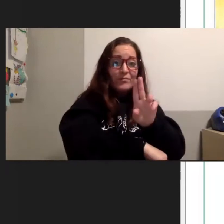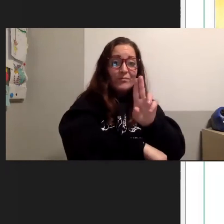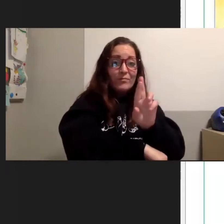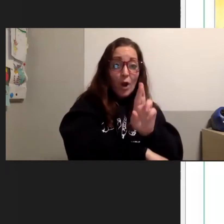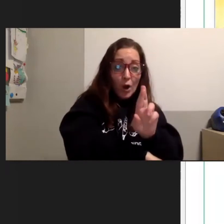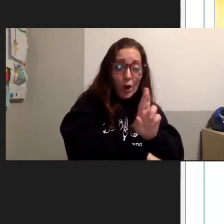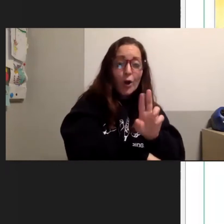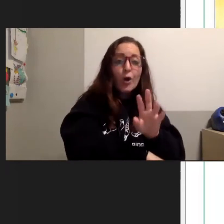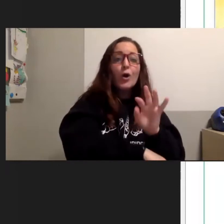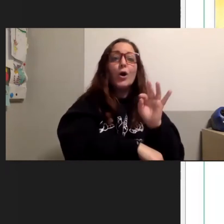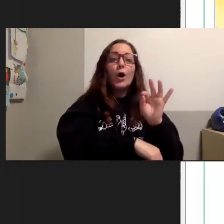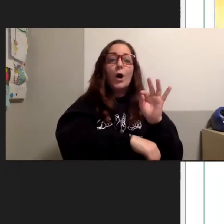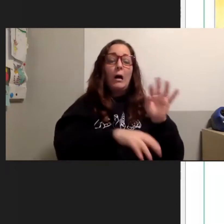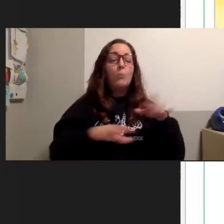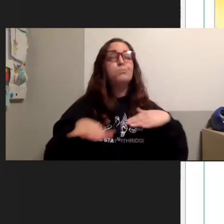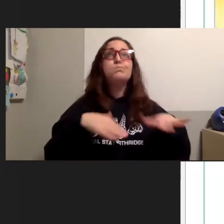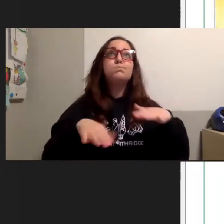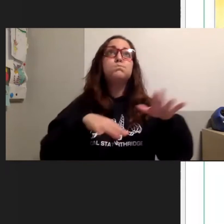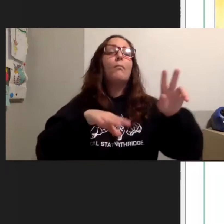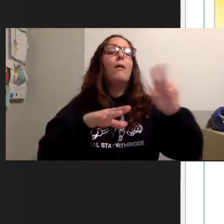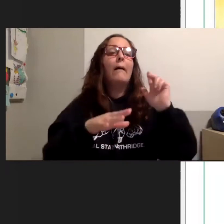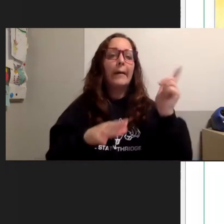fur.